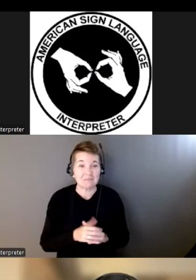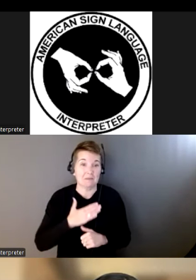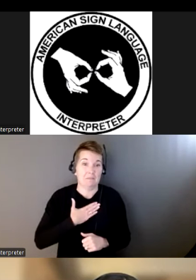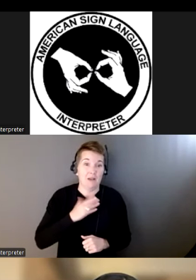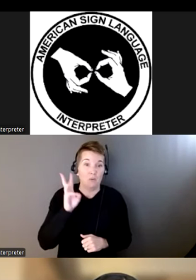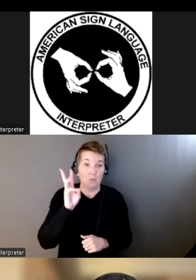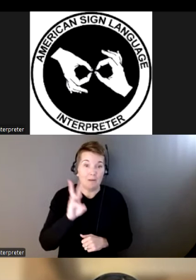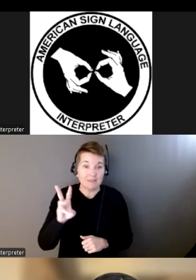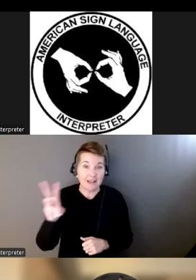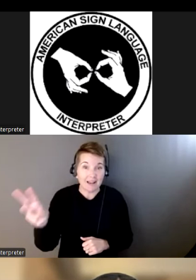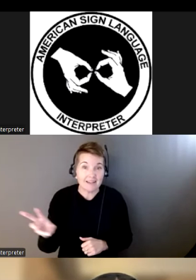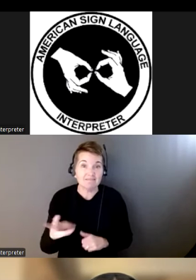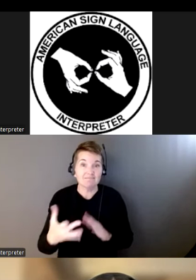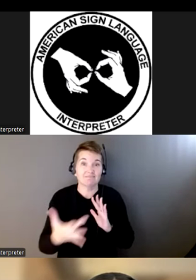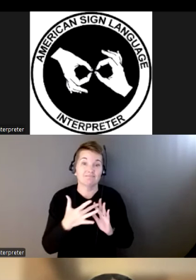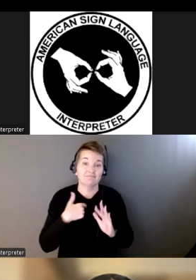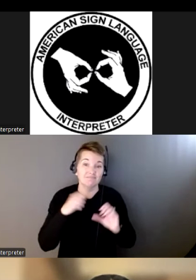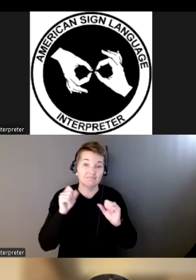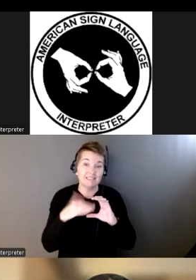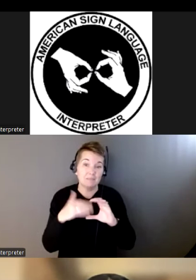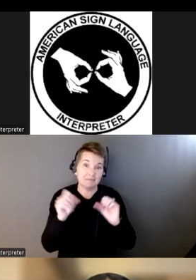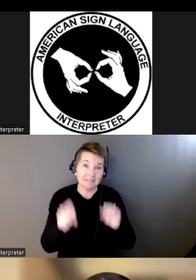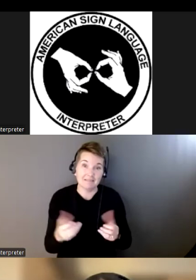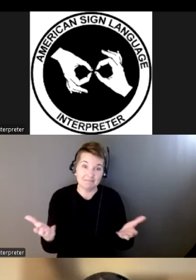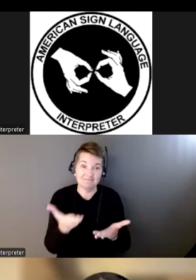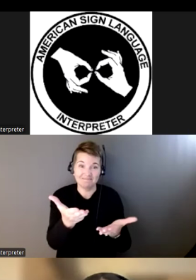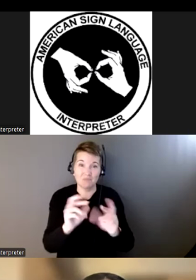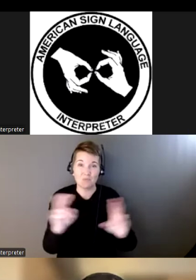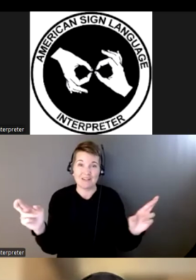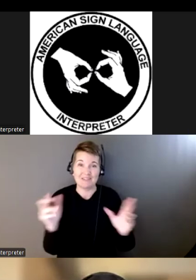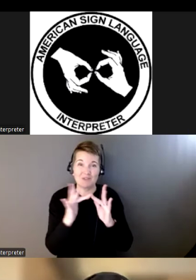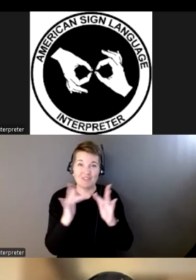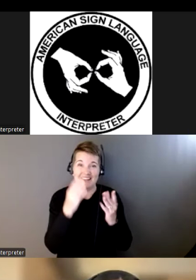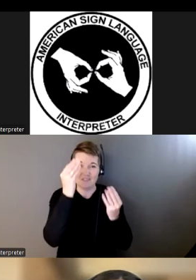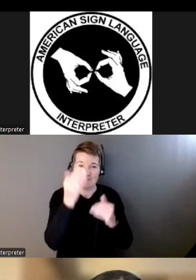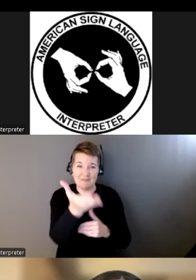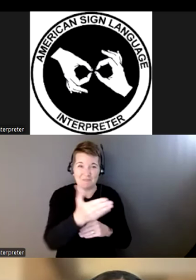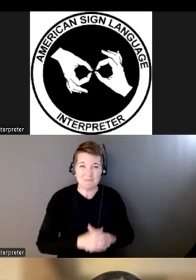and stay in touch via email, that is up on the screen. Thank you.